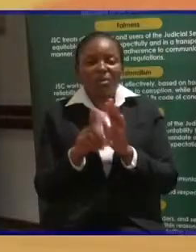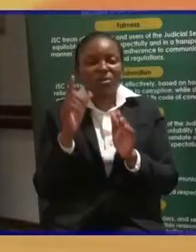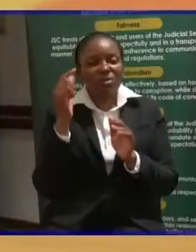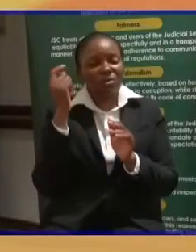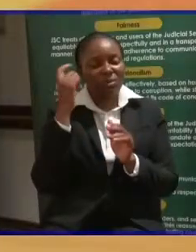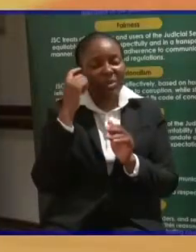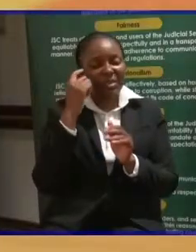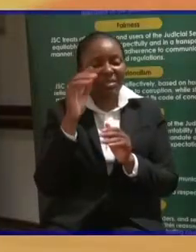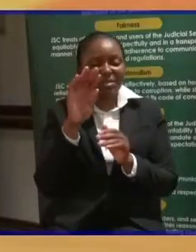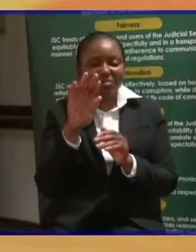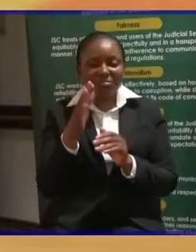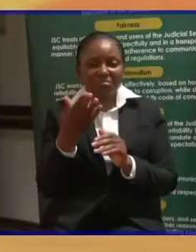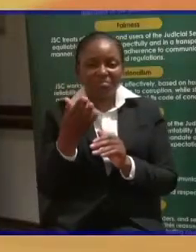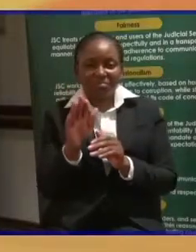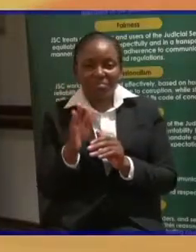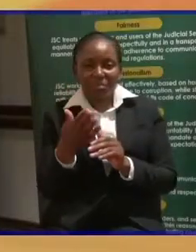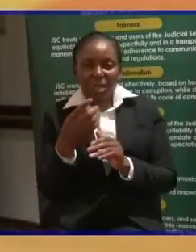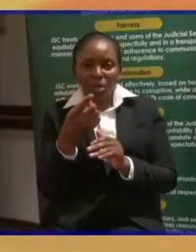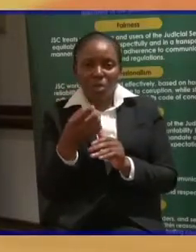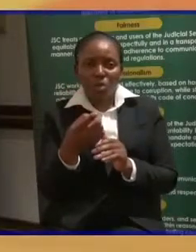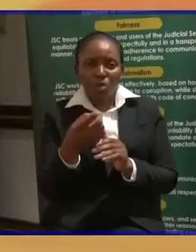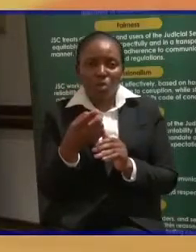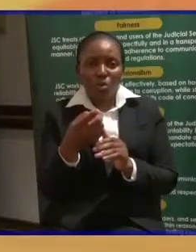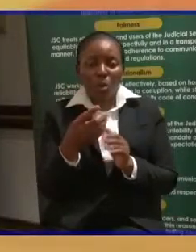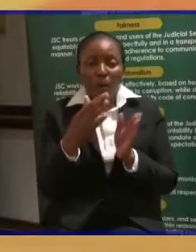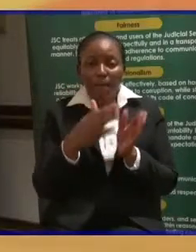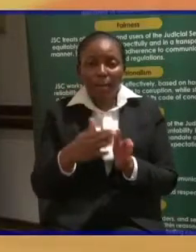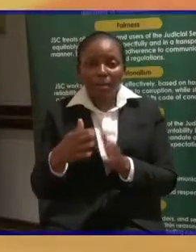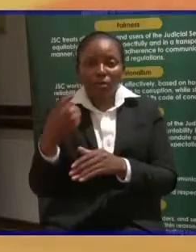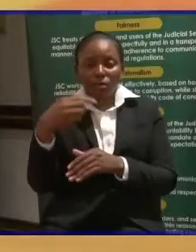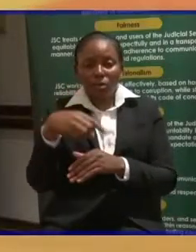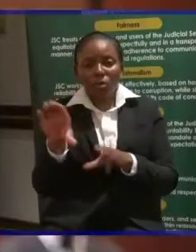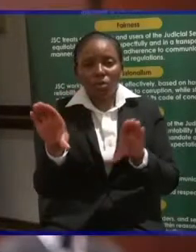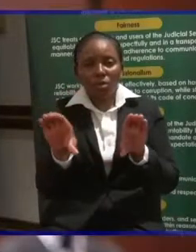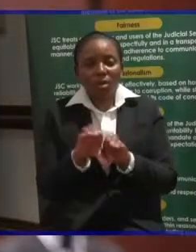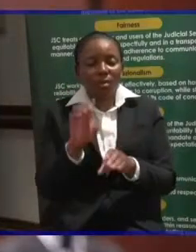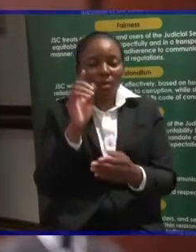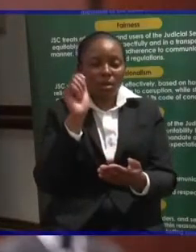good. Are you prepared to go to the Labor Court?